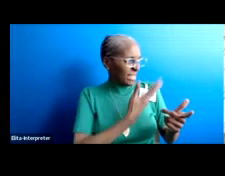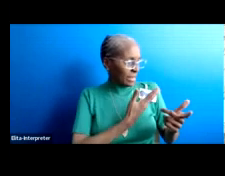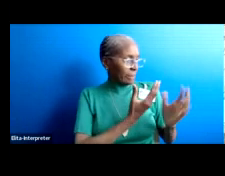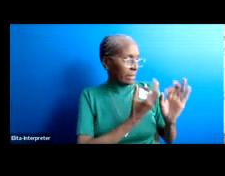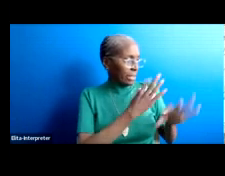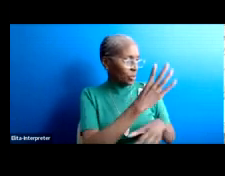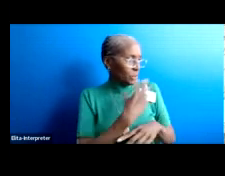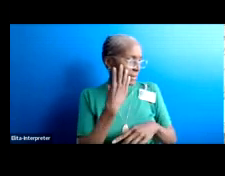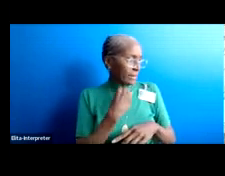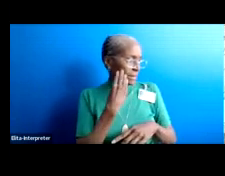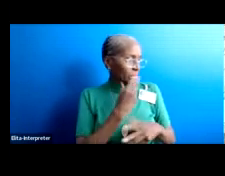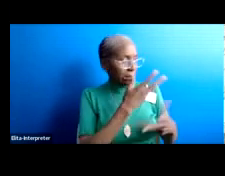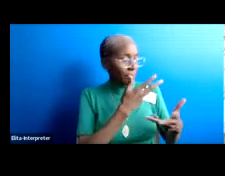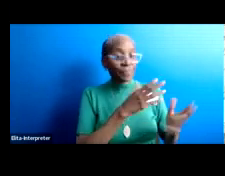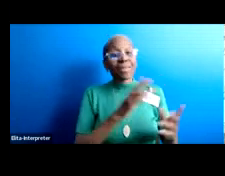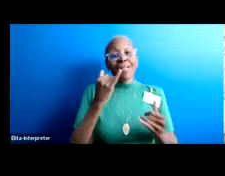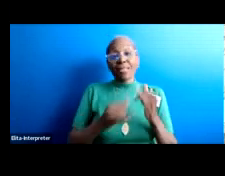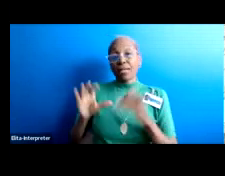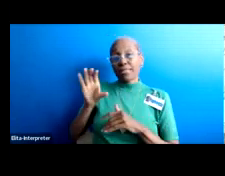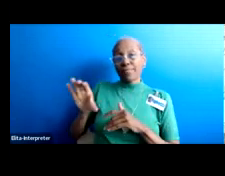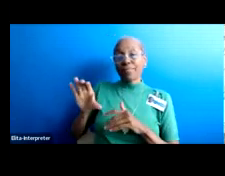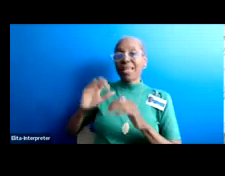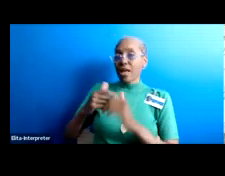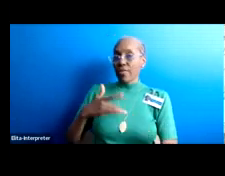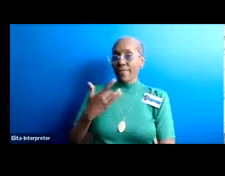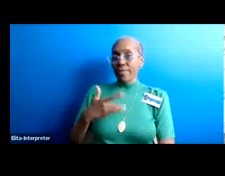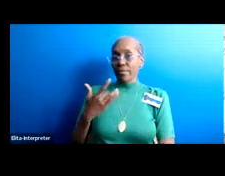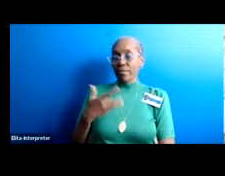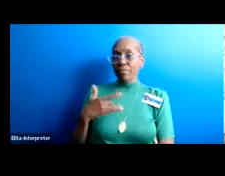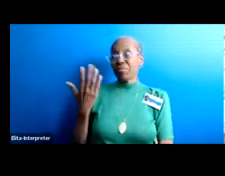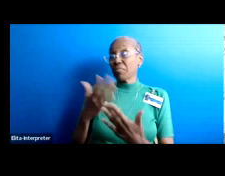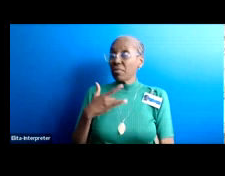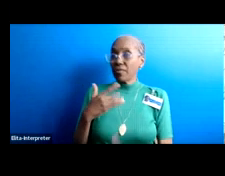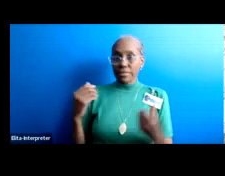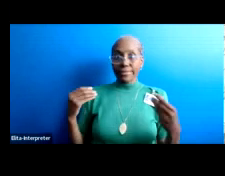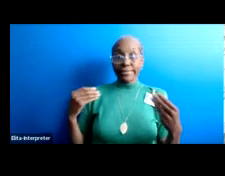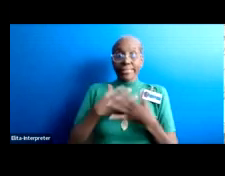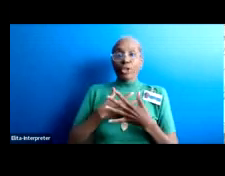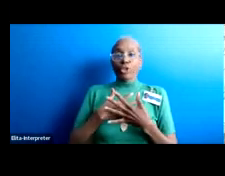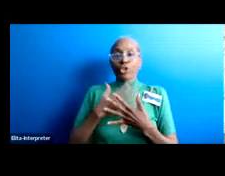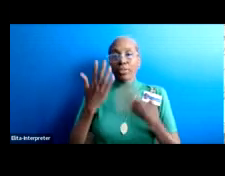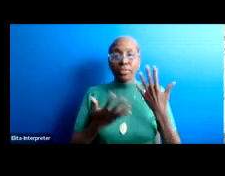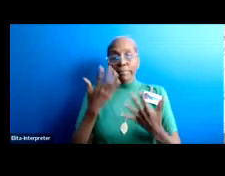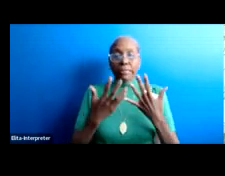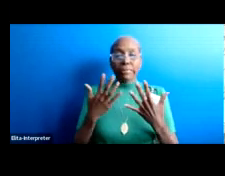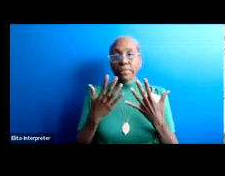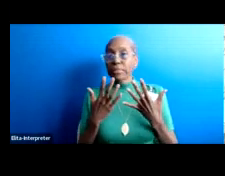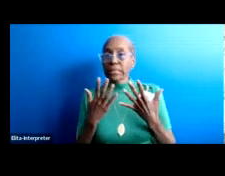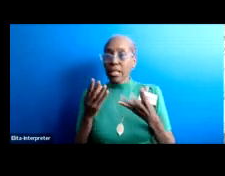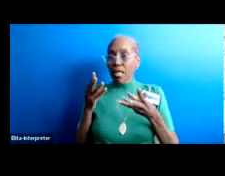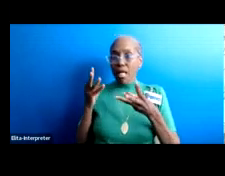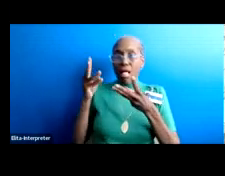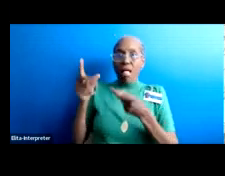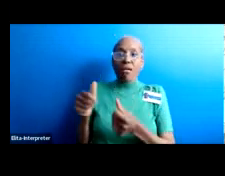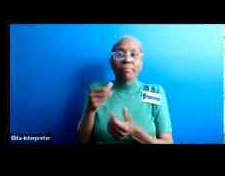user experience. And then lastly, how are they feeling? Well, they might be scared because they might be spending a lot of money